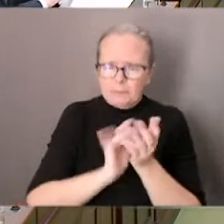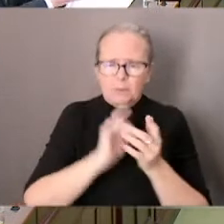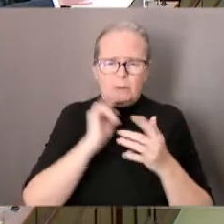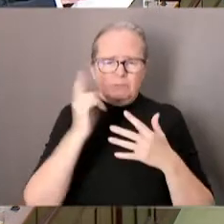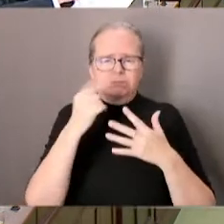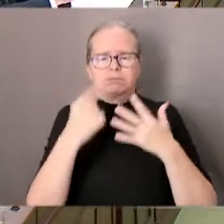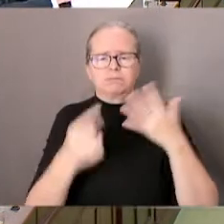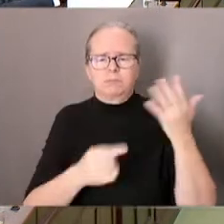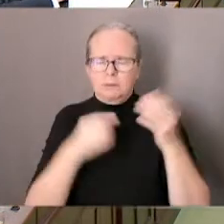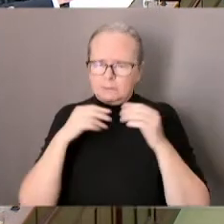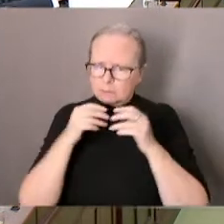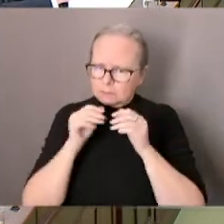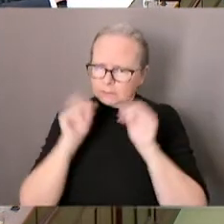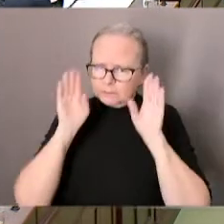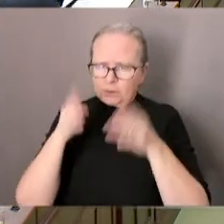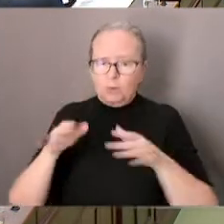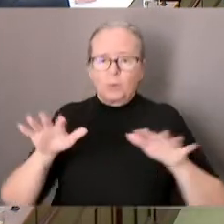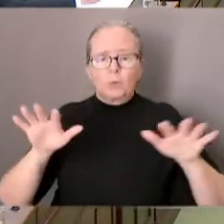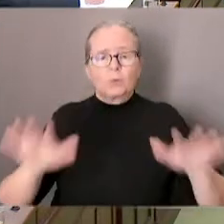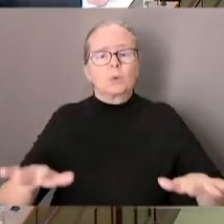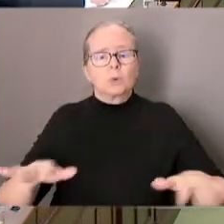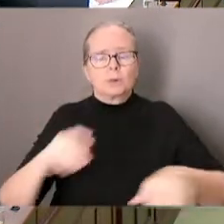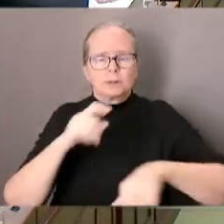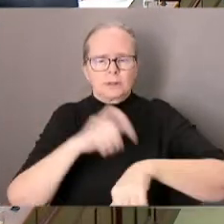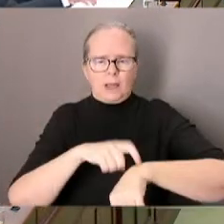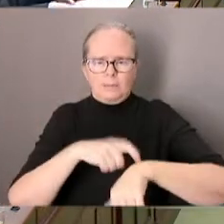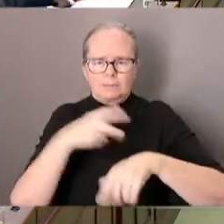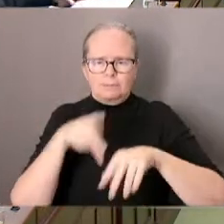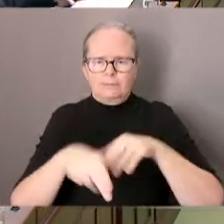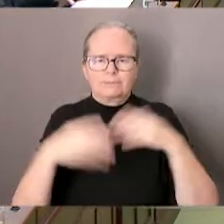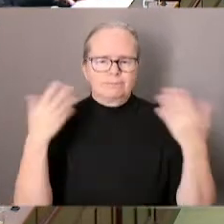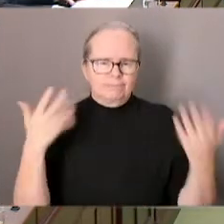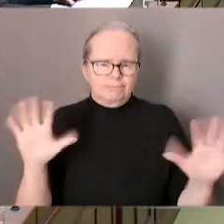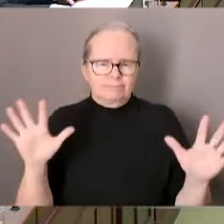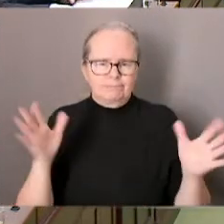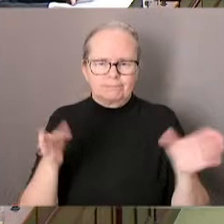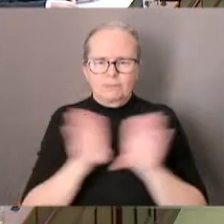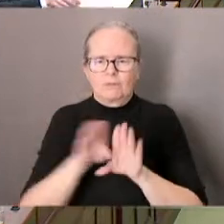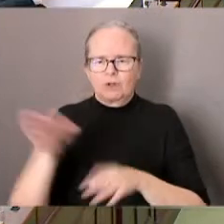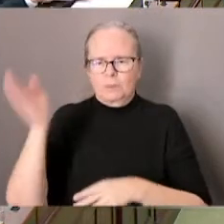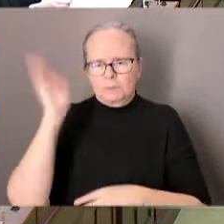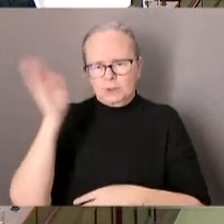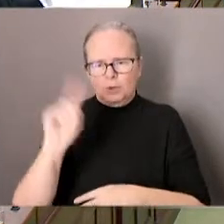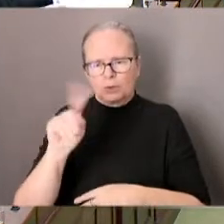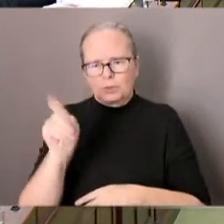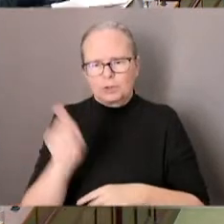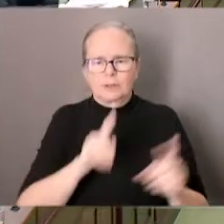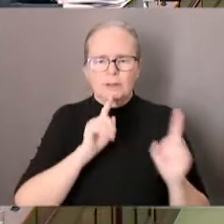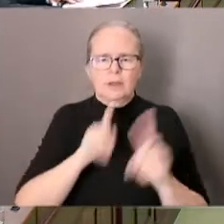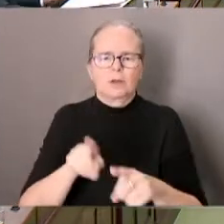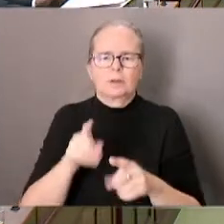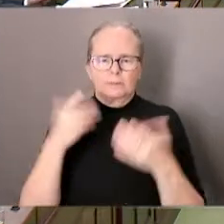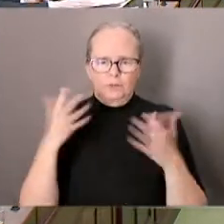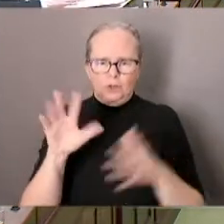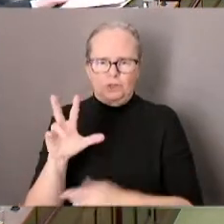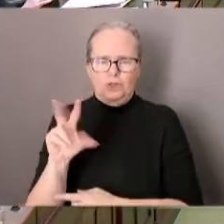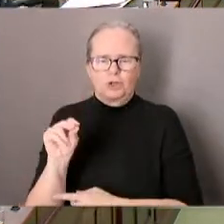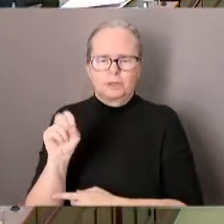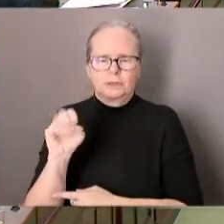allotted for oral question period in 30 seconds or less we will return to the remainder of the daily routine